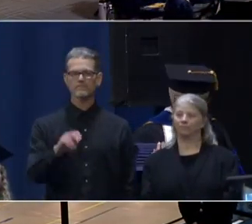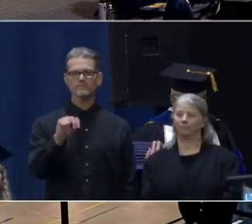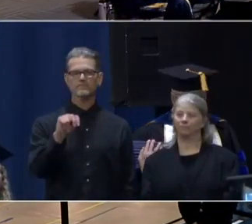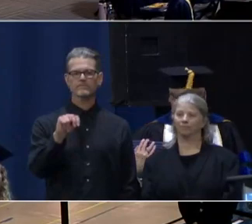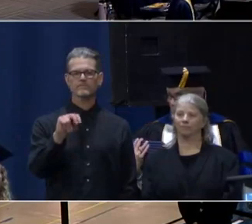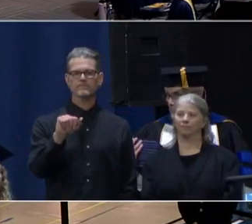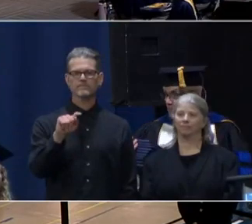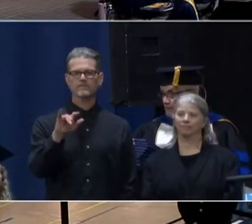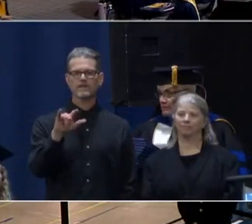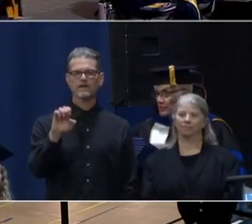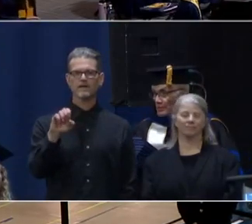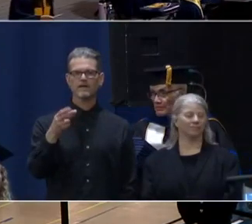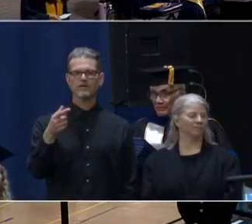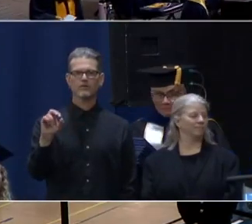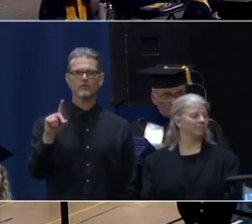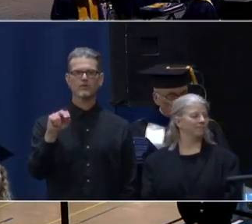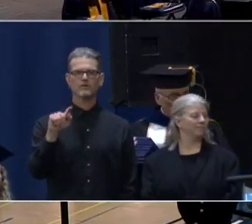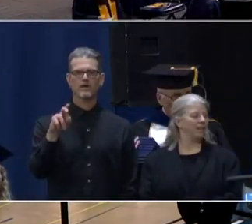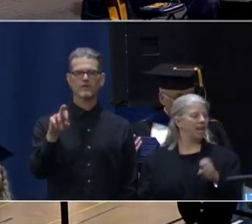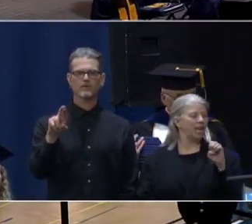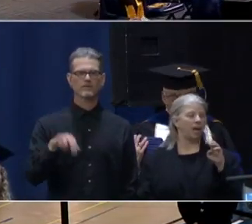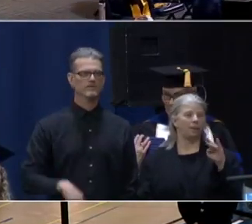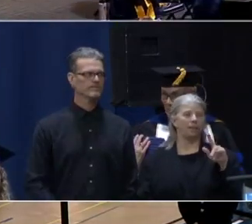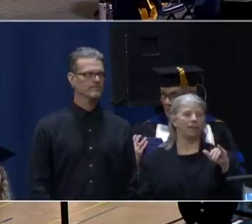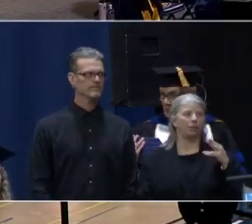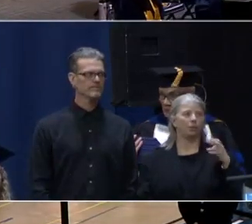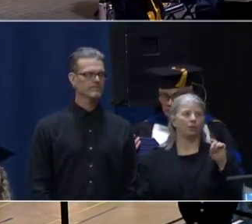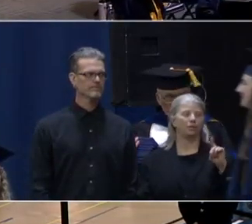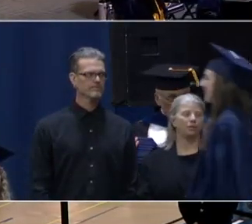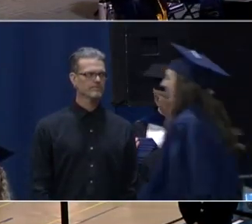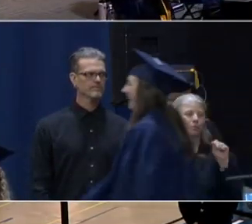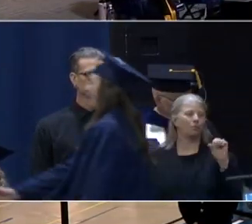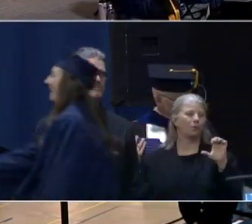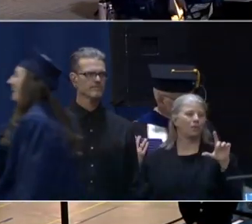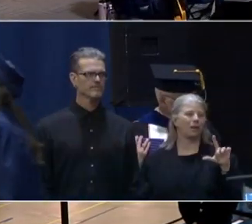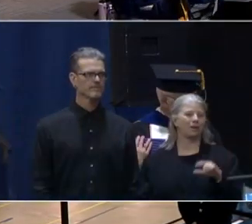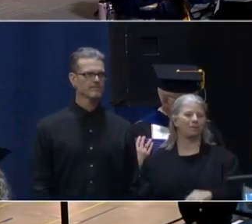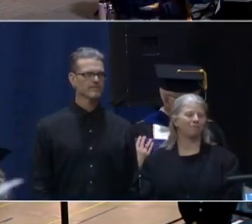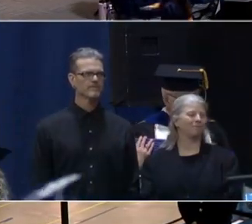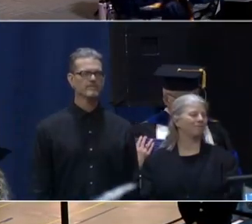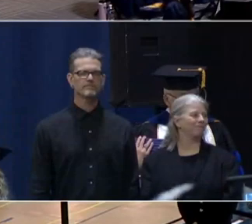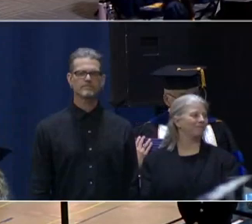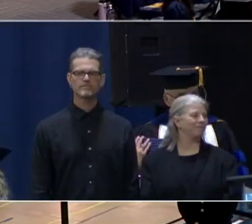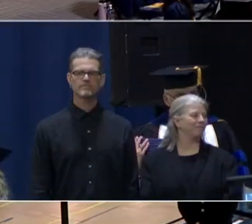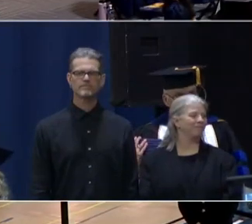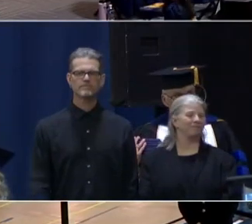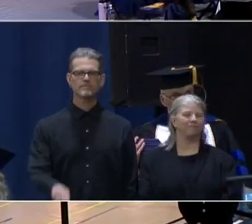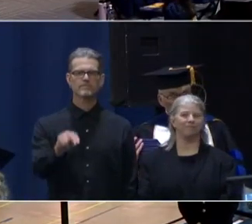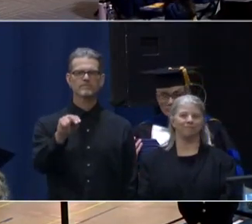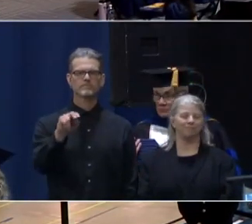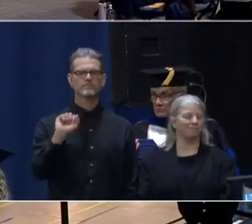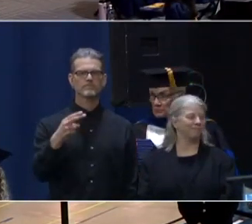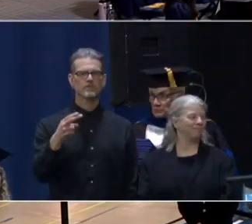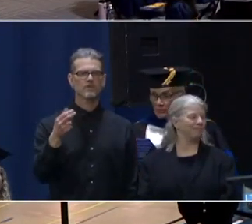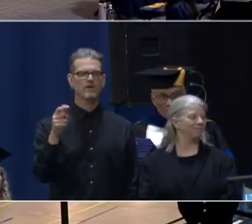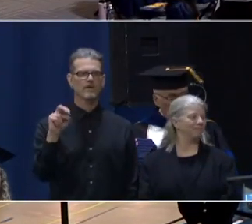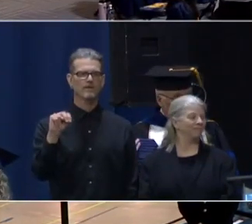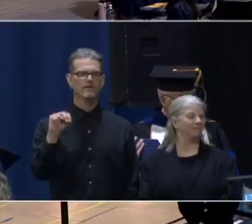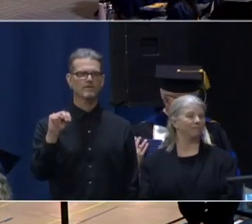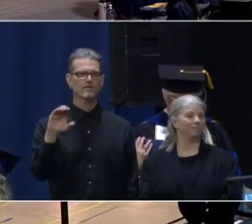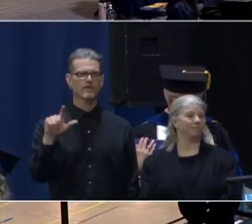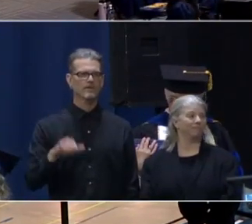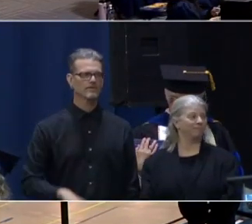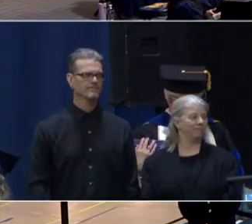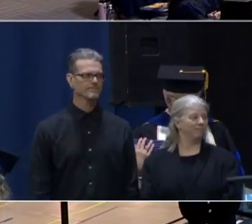Natalie Litauer. Emily Hood, summa cum laude. Noah Hayden, cum laude.